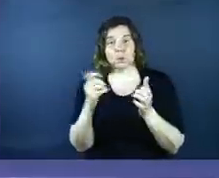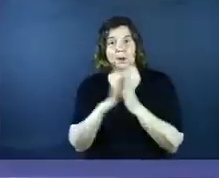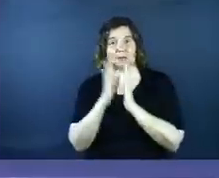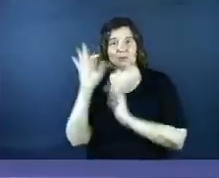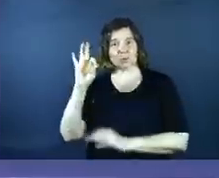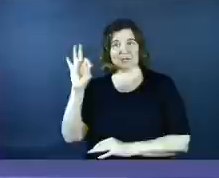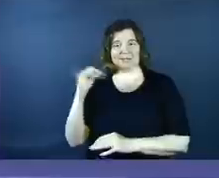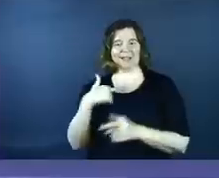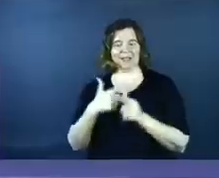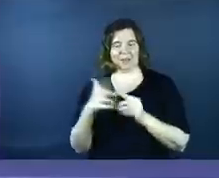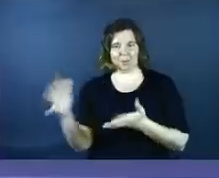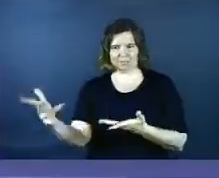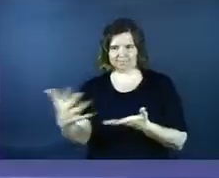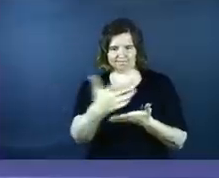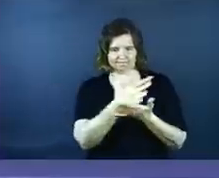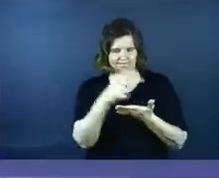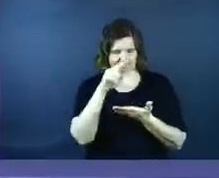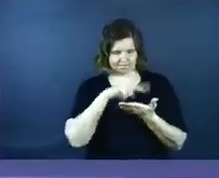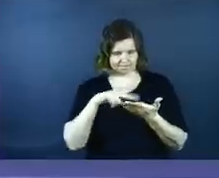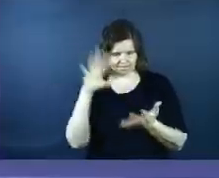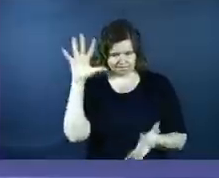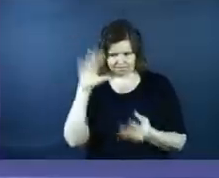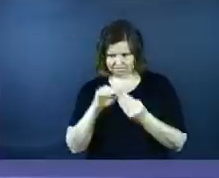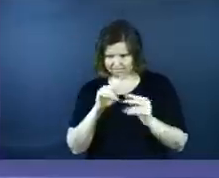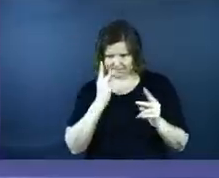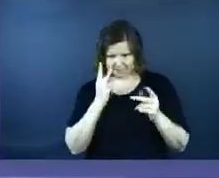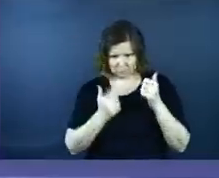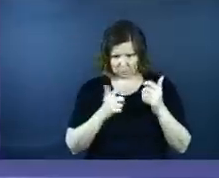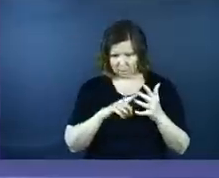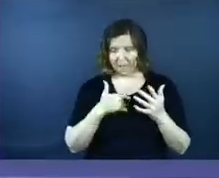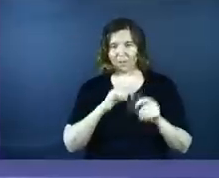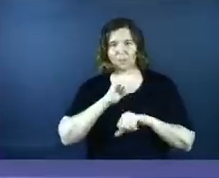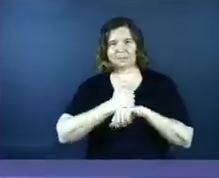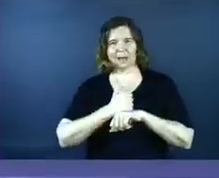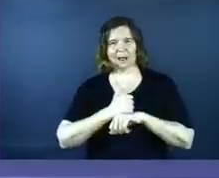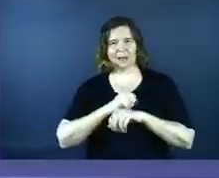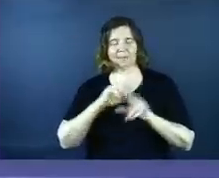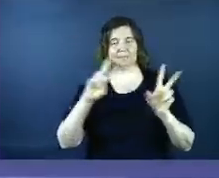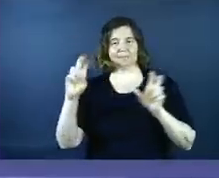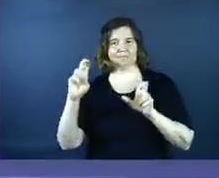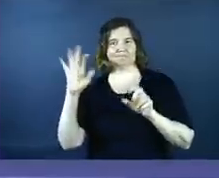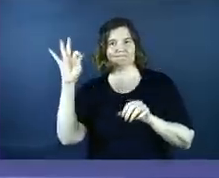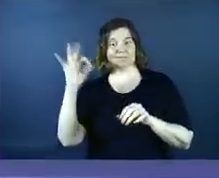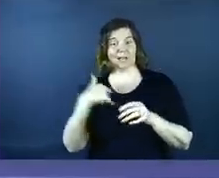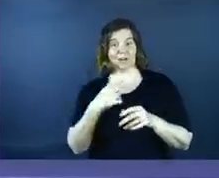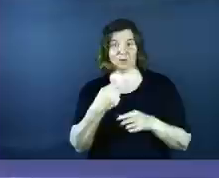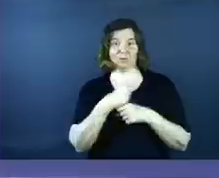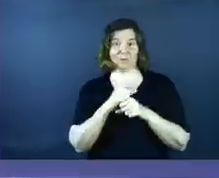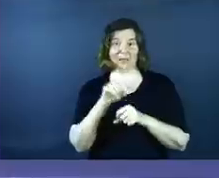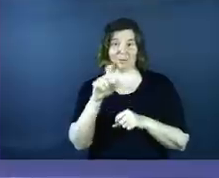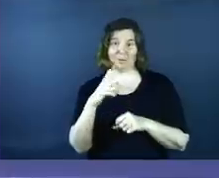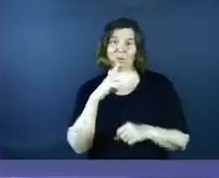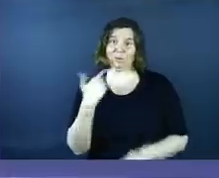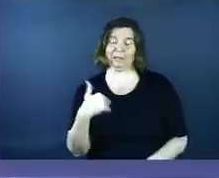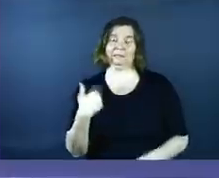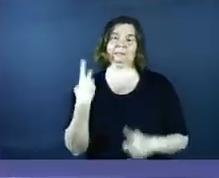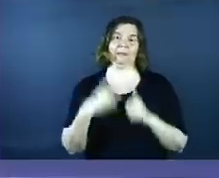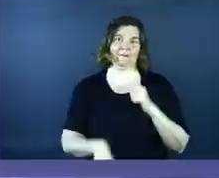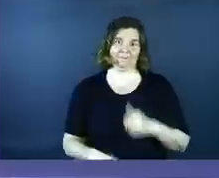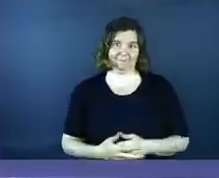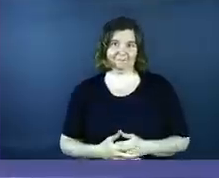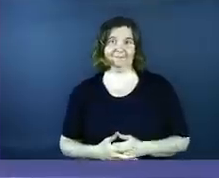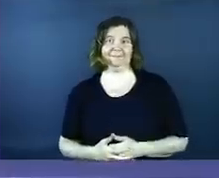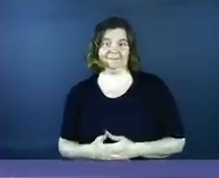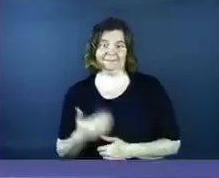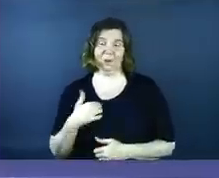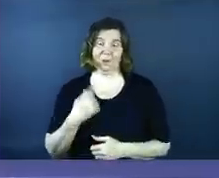on. And then we took those and we built a series around it. And I would say, generally speaking, you have made these questions pretty tough this year.